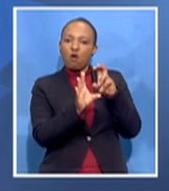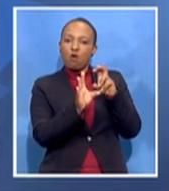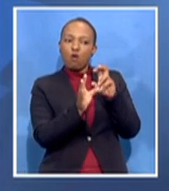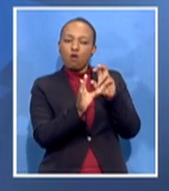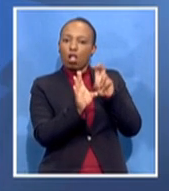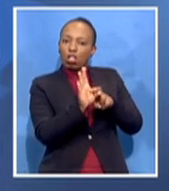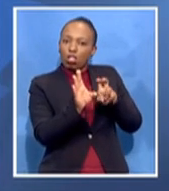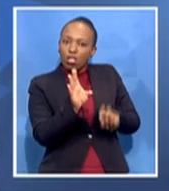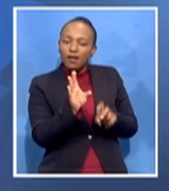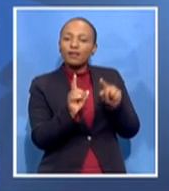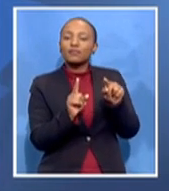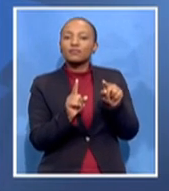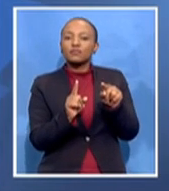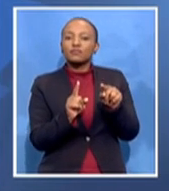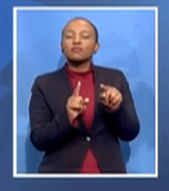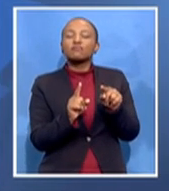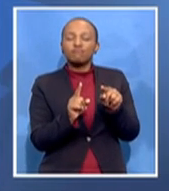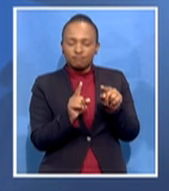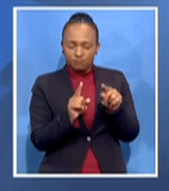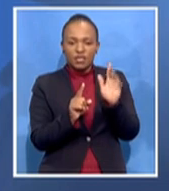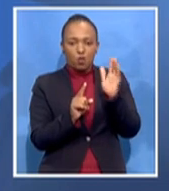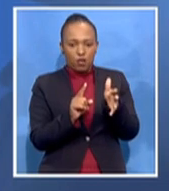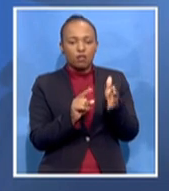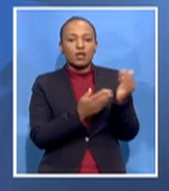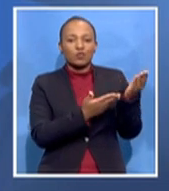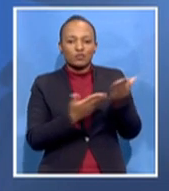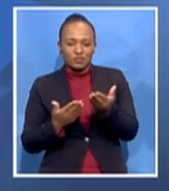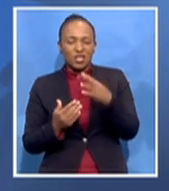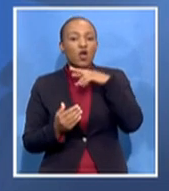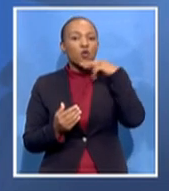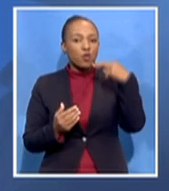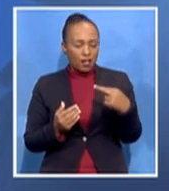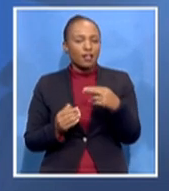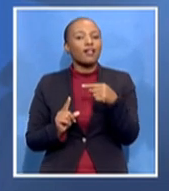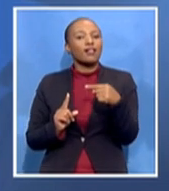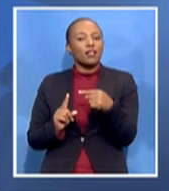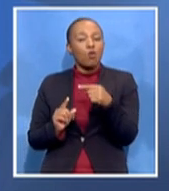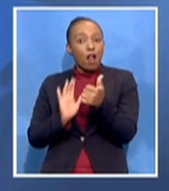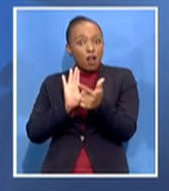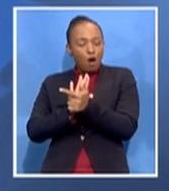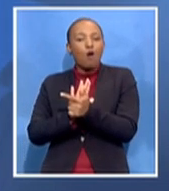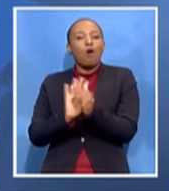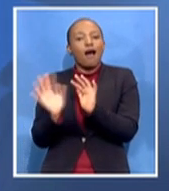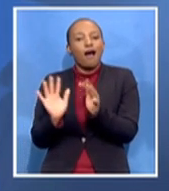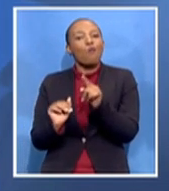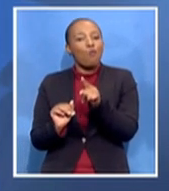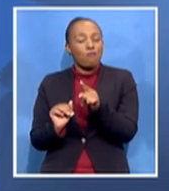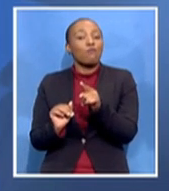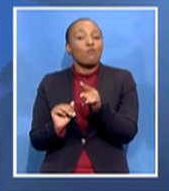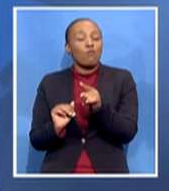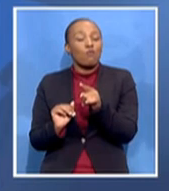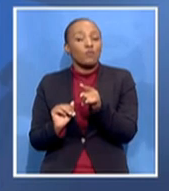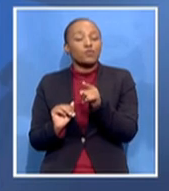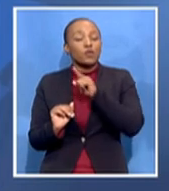introduce Mr. Zuma to the reality of the law, the reality that criminality with impunity is